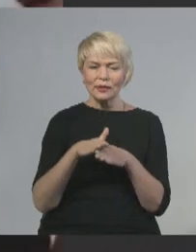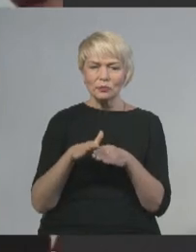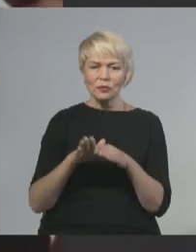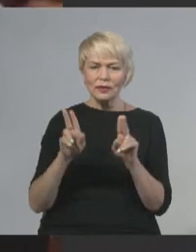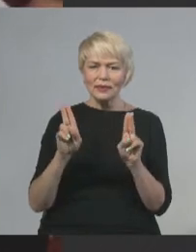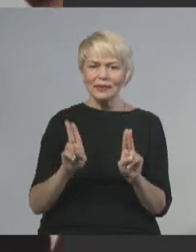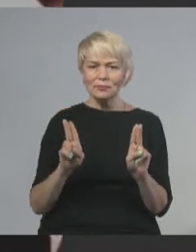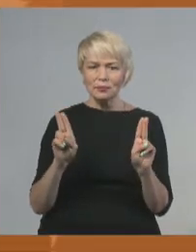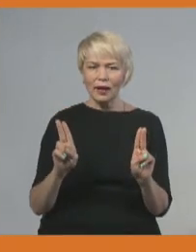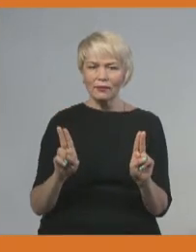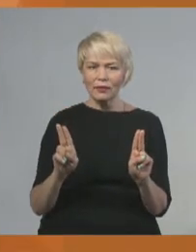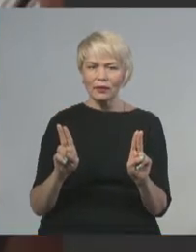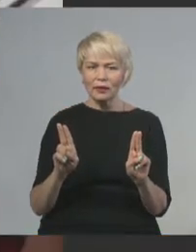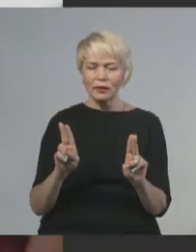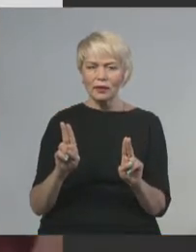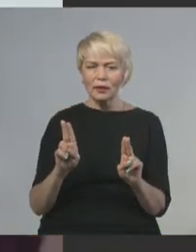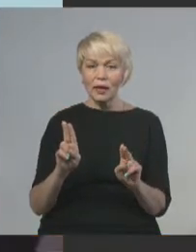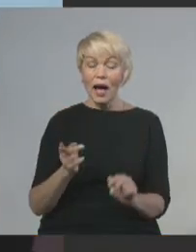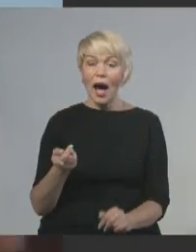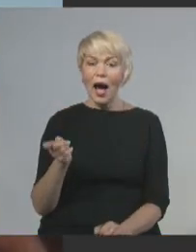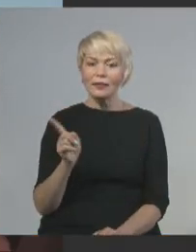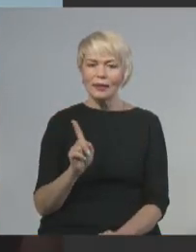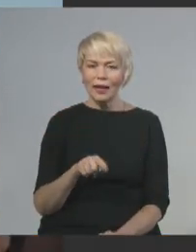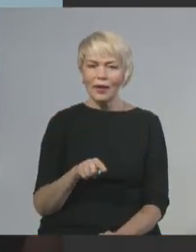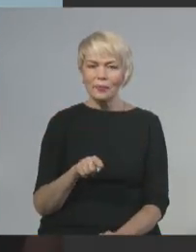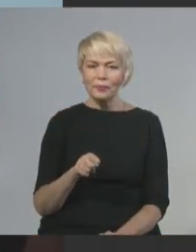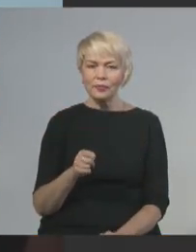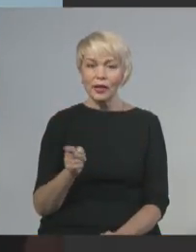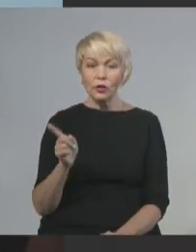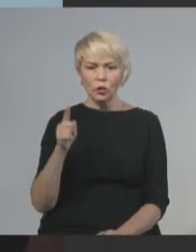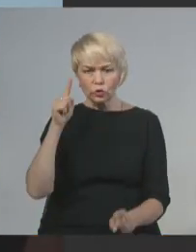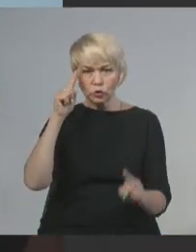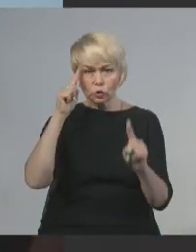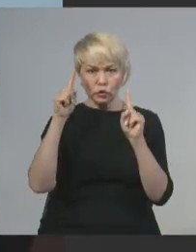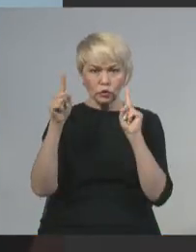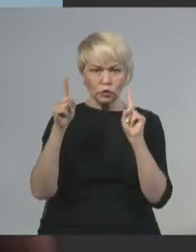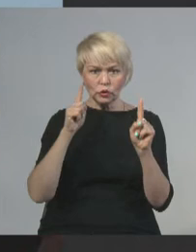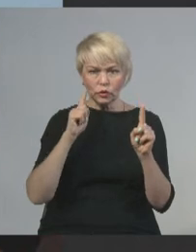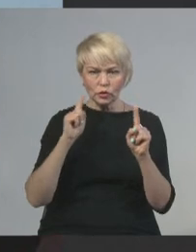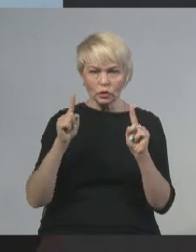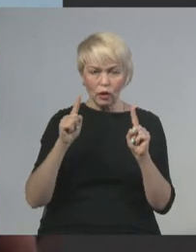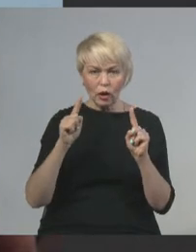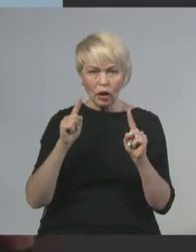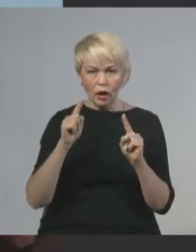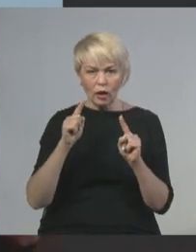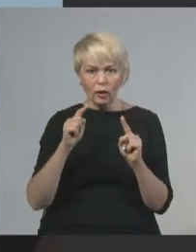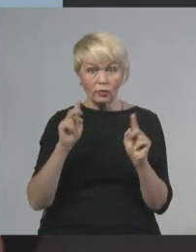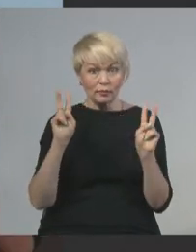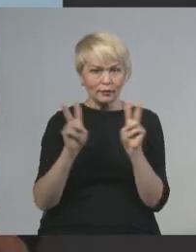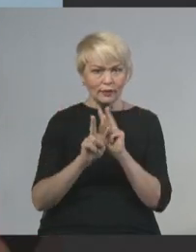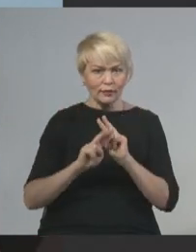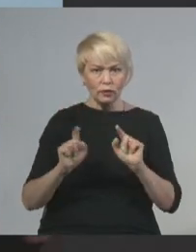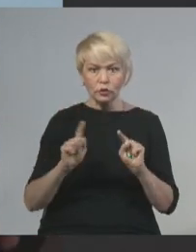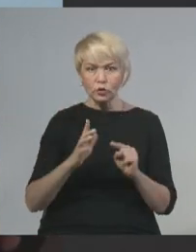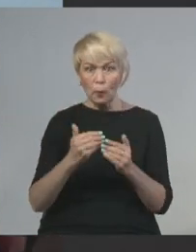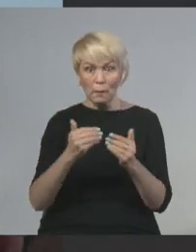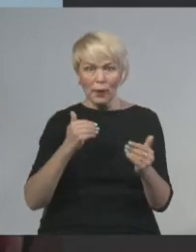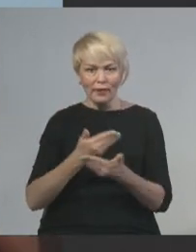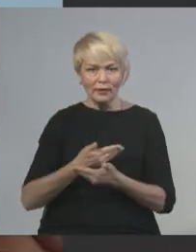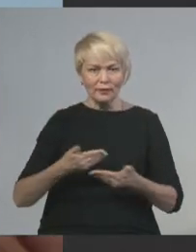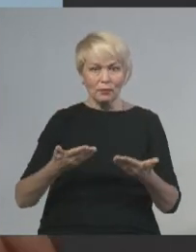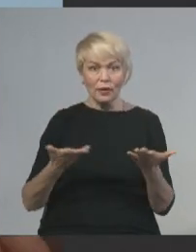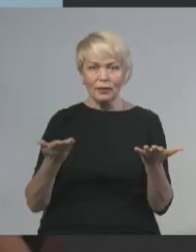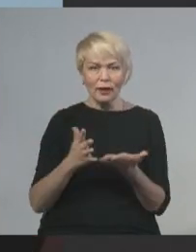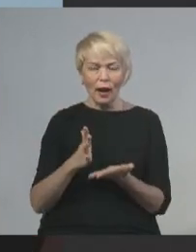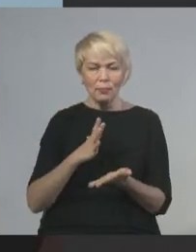prized a shock we didn't what we were in front of to take this uh this measures uh but